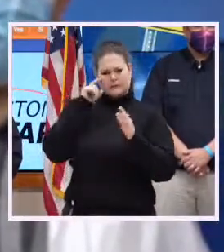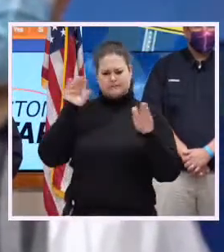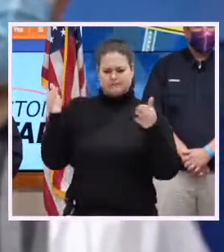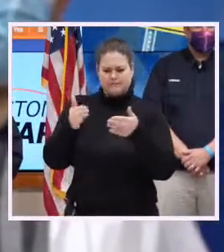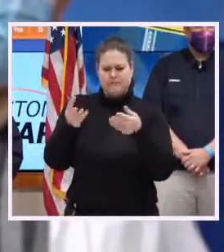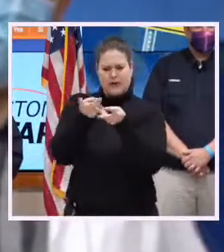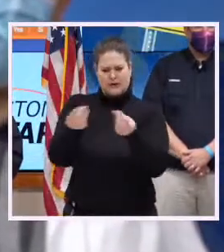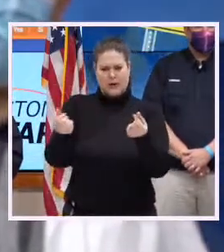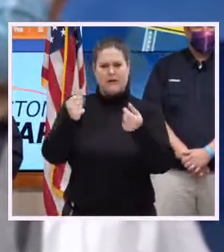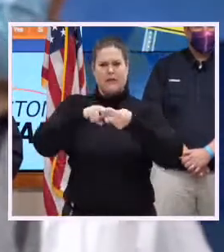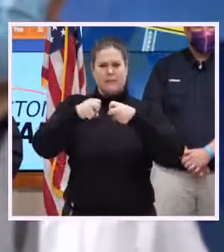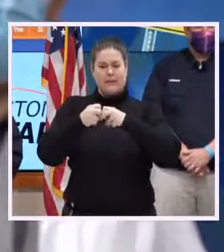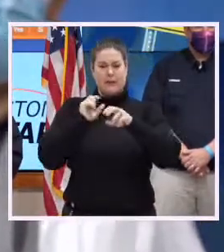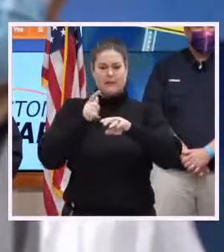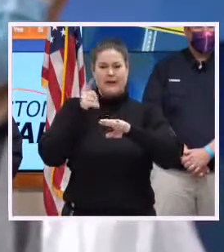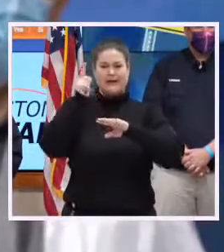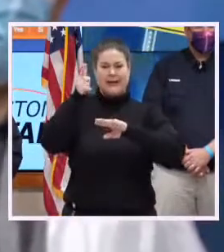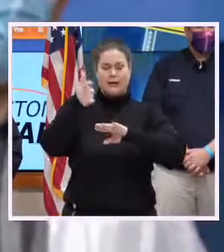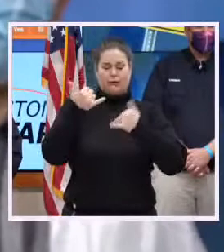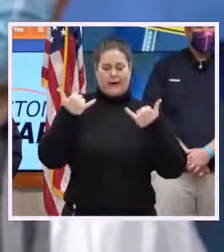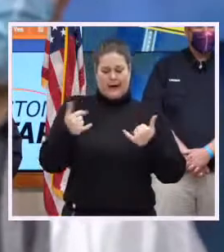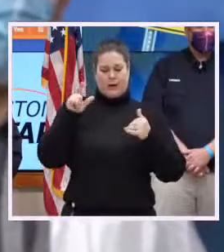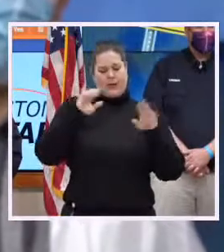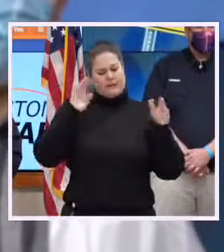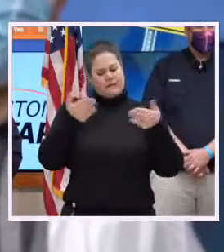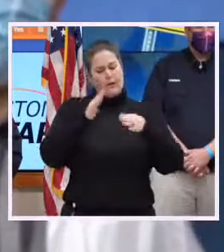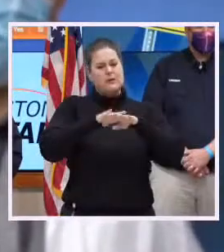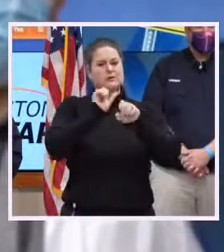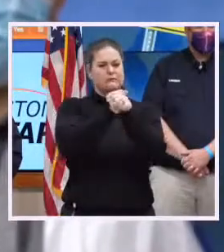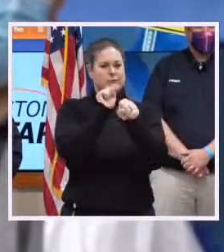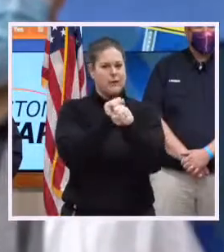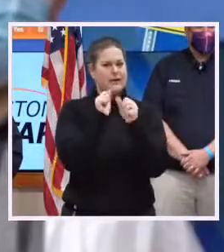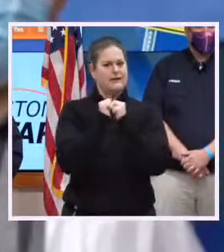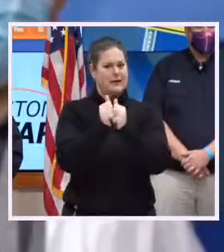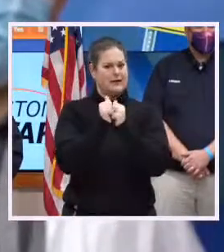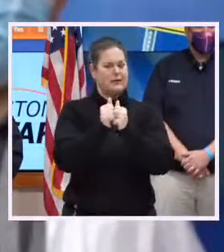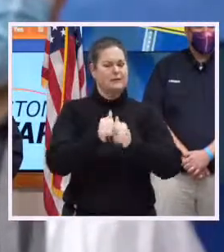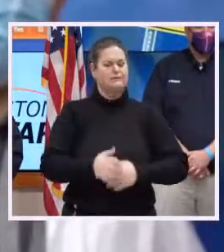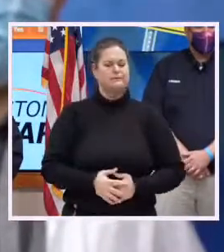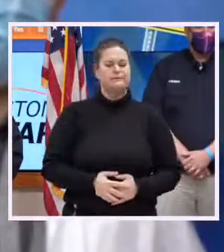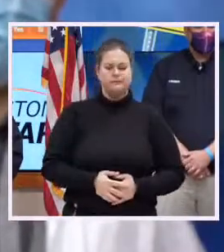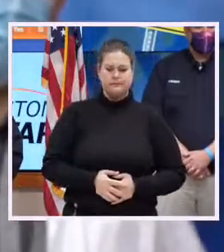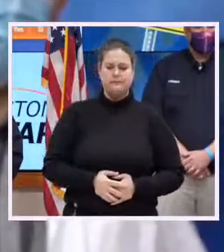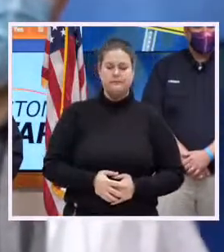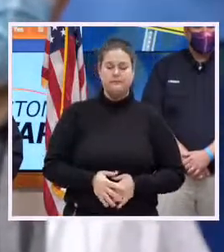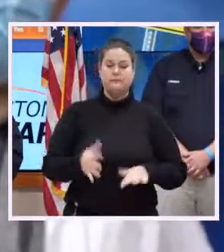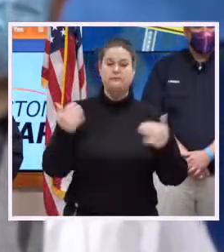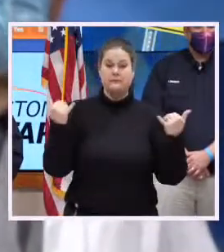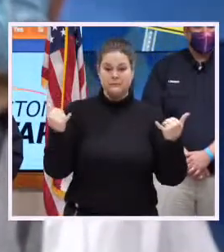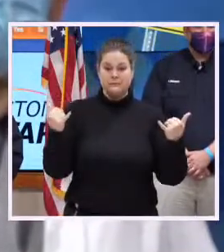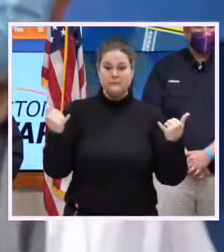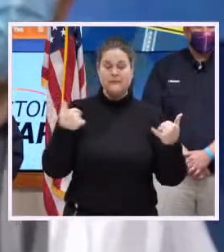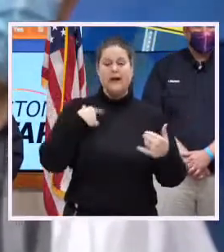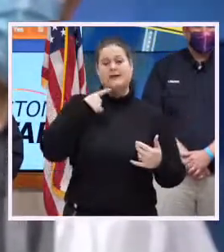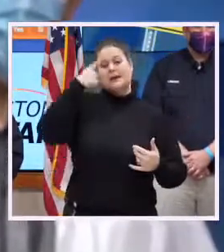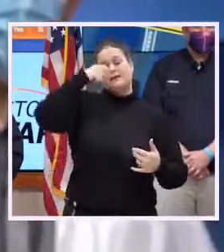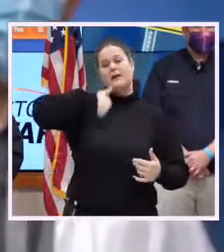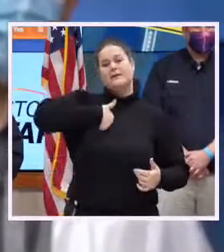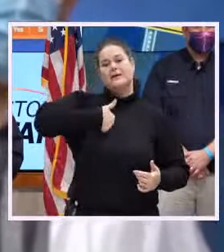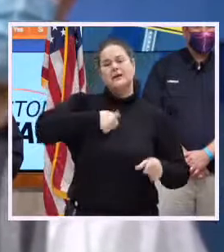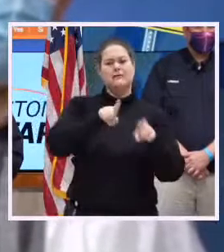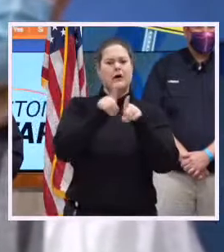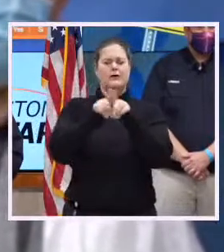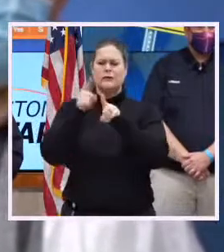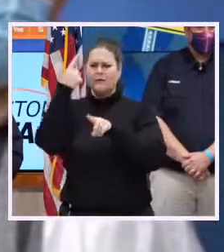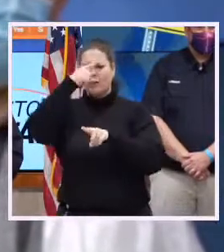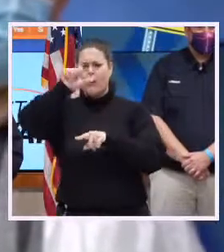working together. In the meantime, I do say this both for myself and for every resident